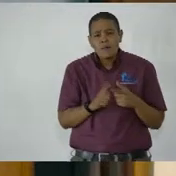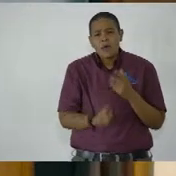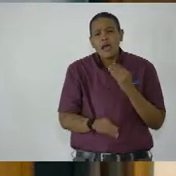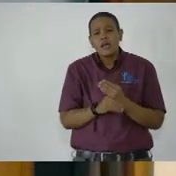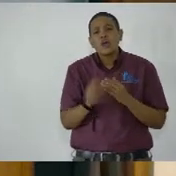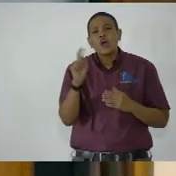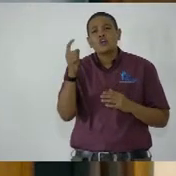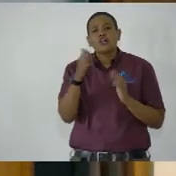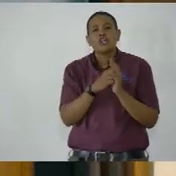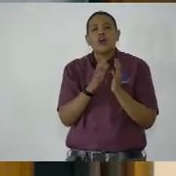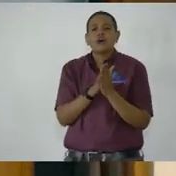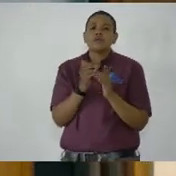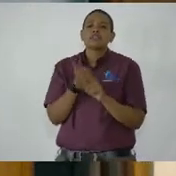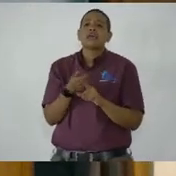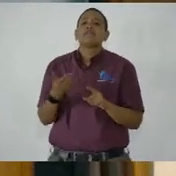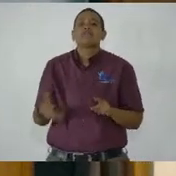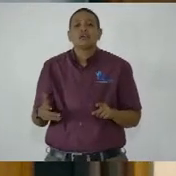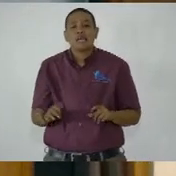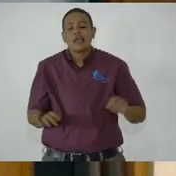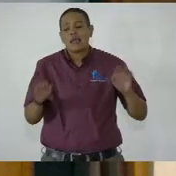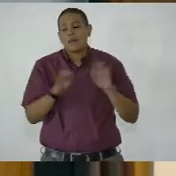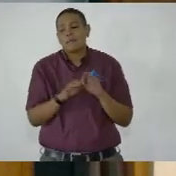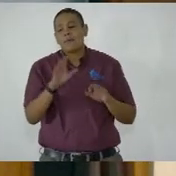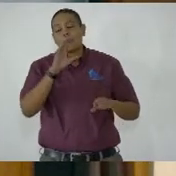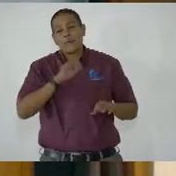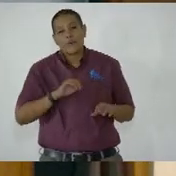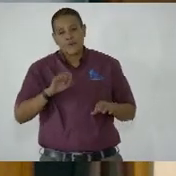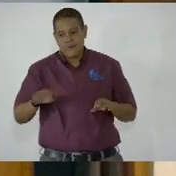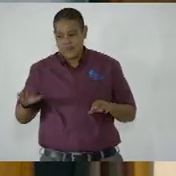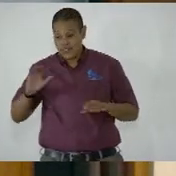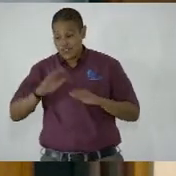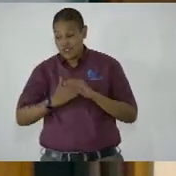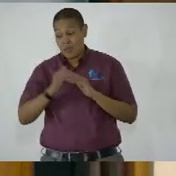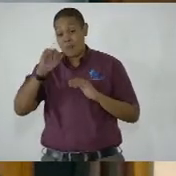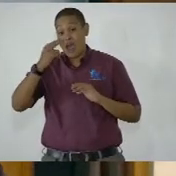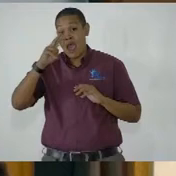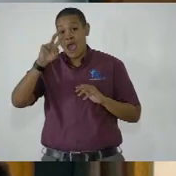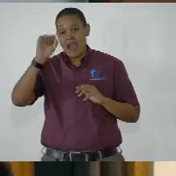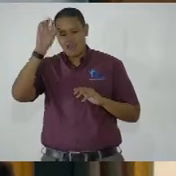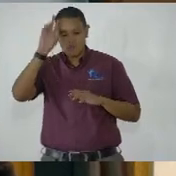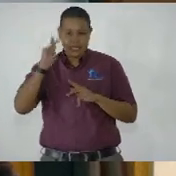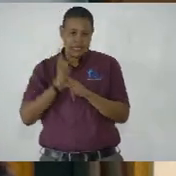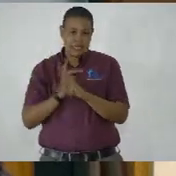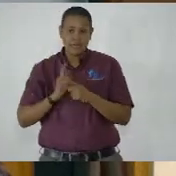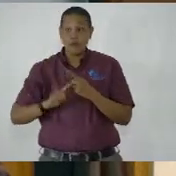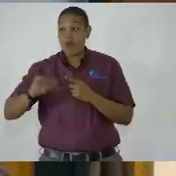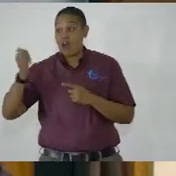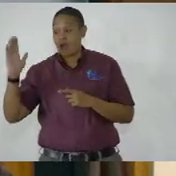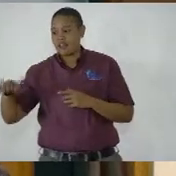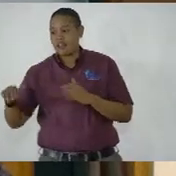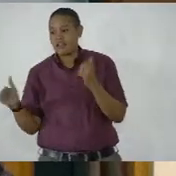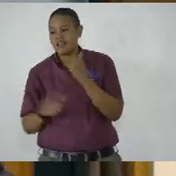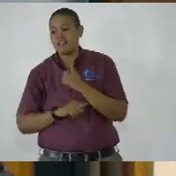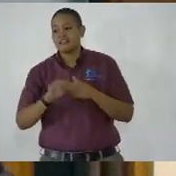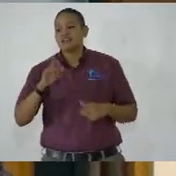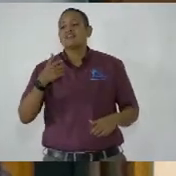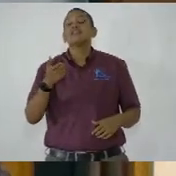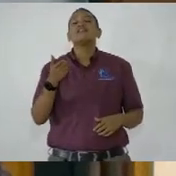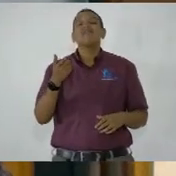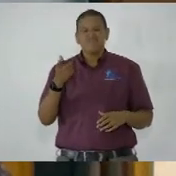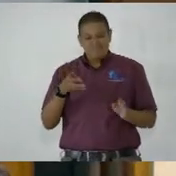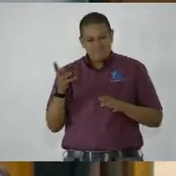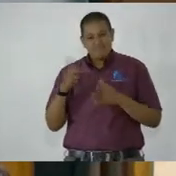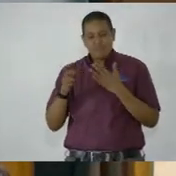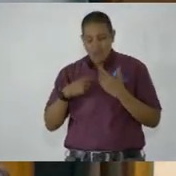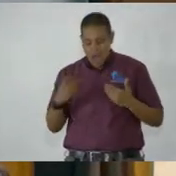original documents are important, the archives, Jamaica archives, will keep them. So all of that is under the Chief Justice. And I'm happy